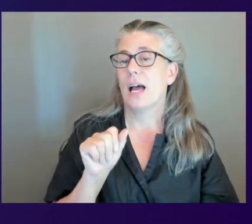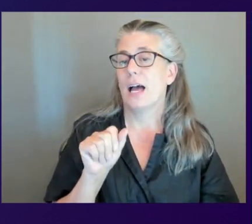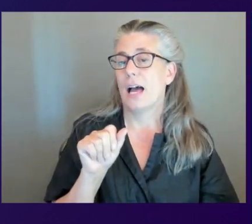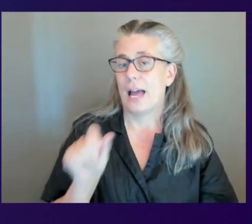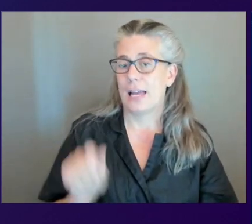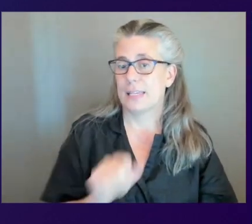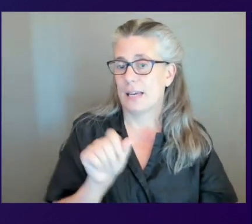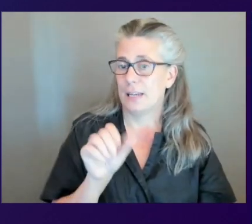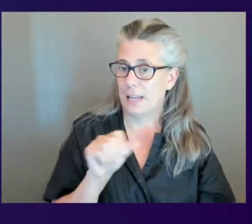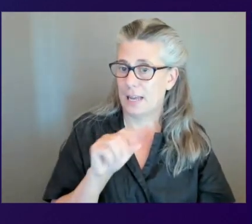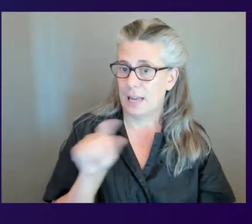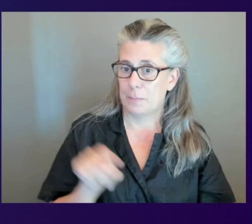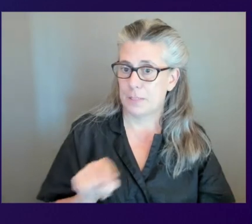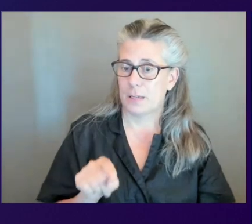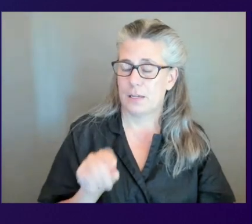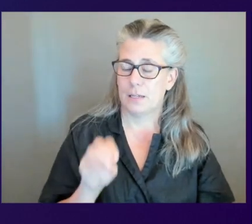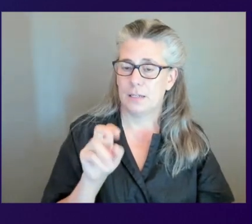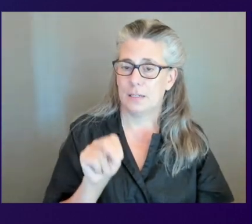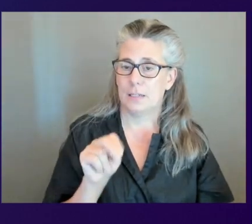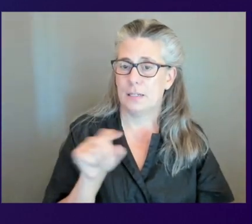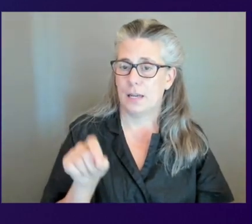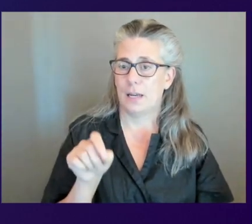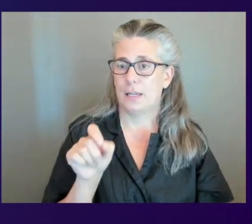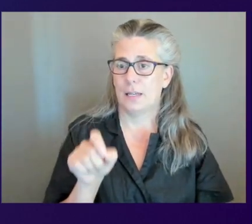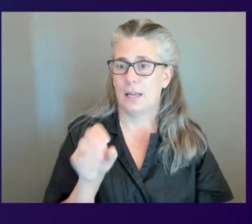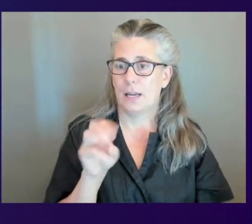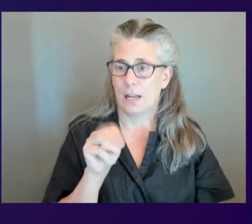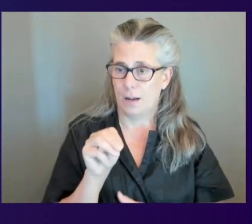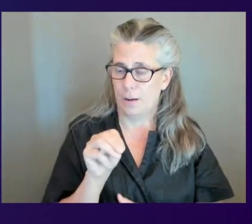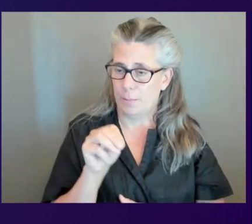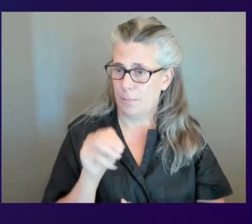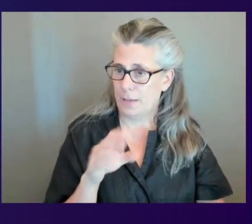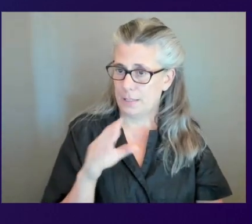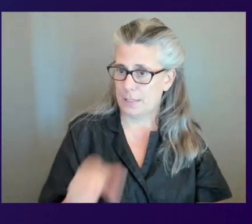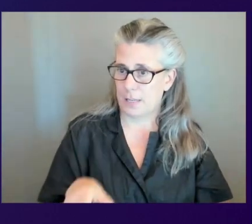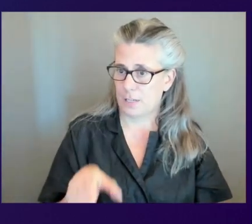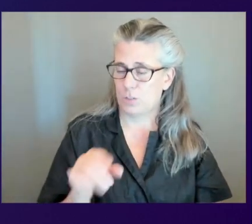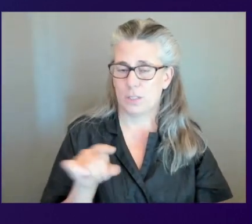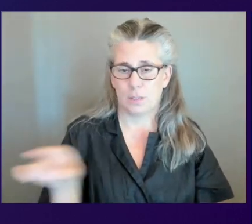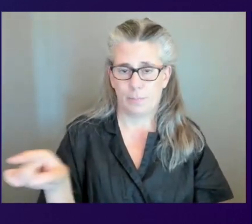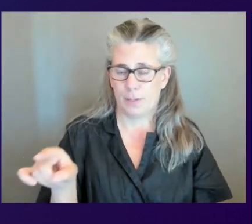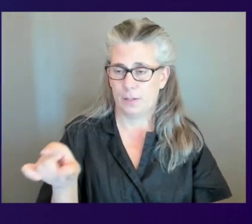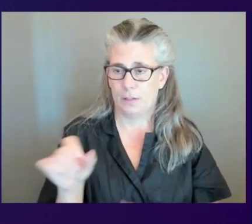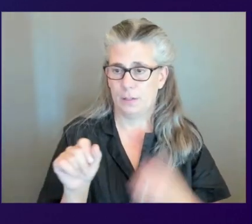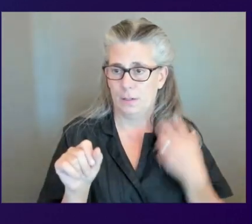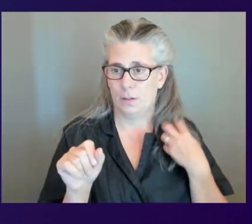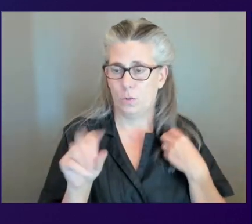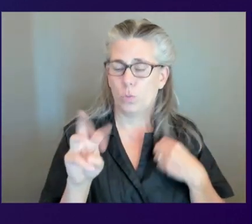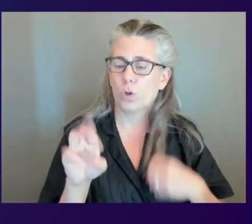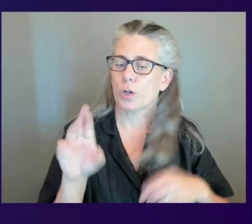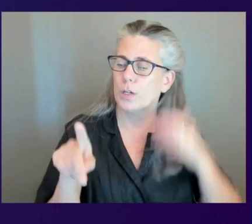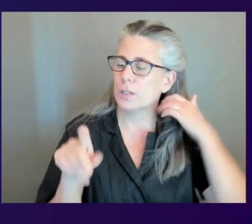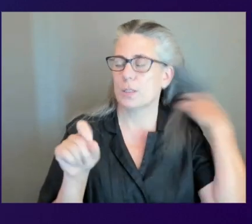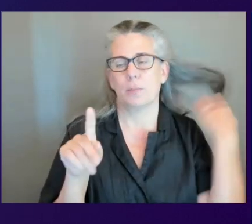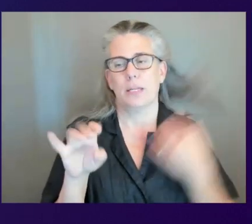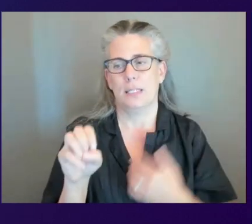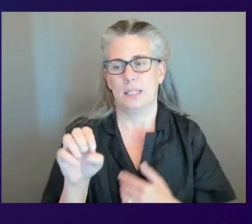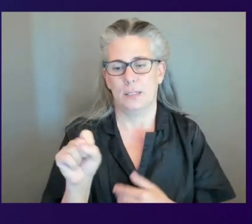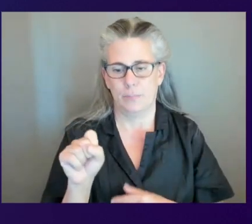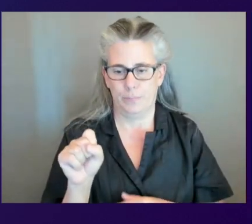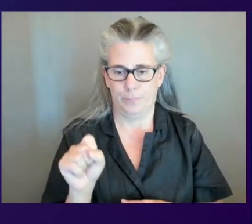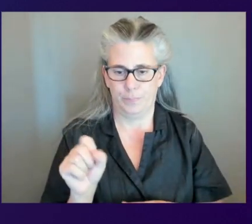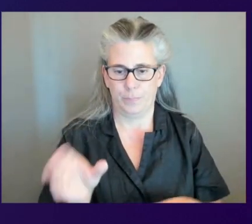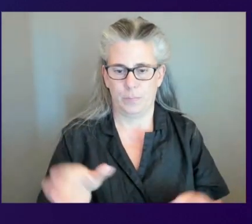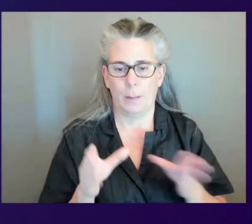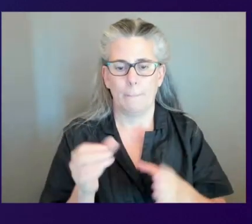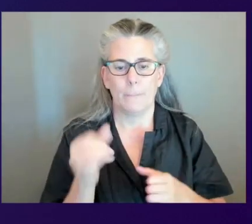aws.amazon.com/workspaces/web. Yeah, and if you have a dedicated AWS account team and maybe you have a dedicated SA, reach